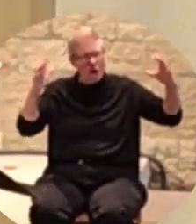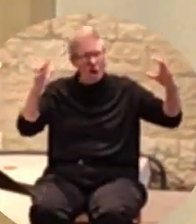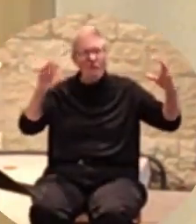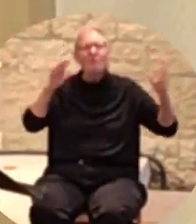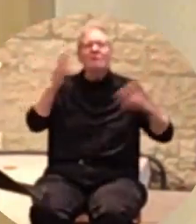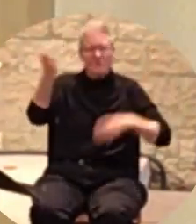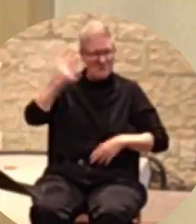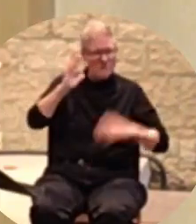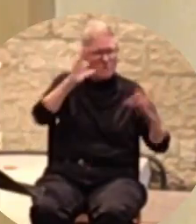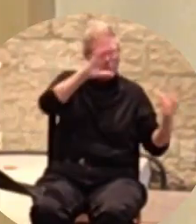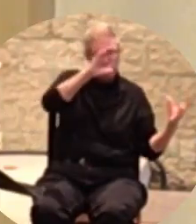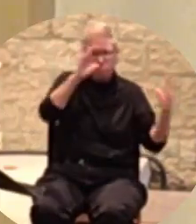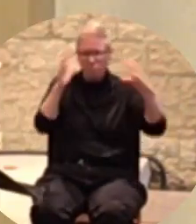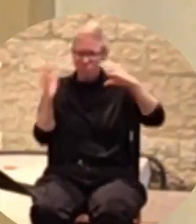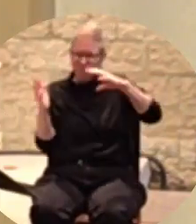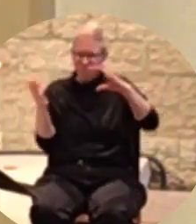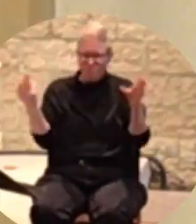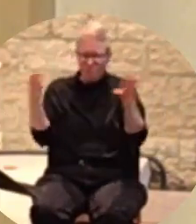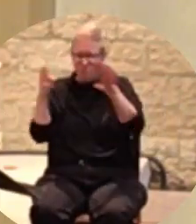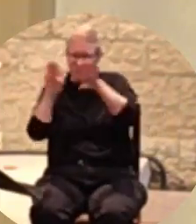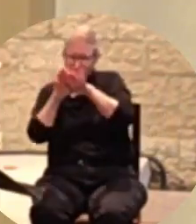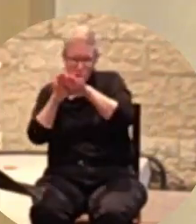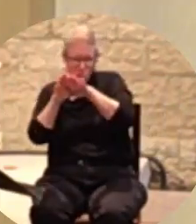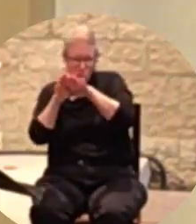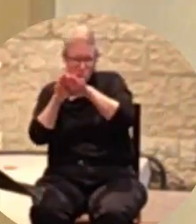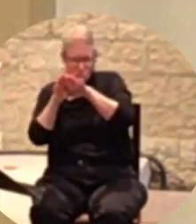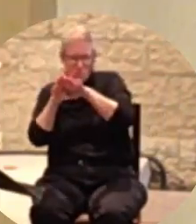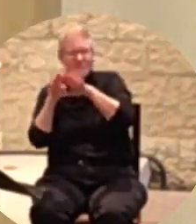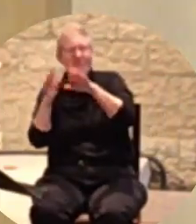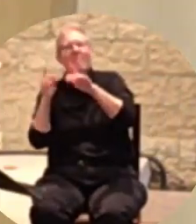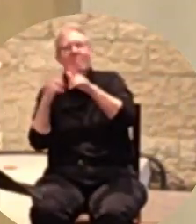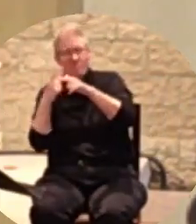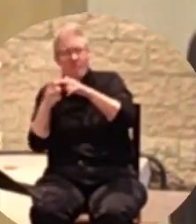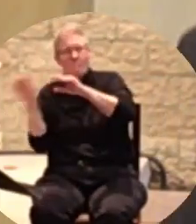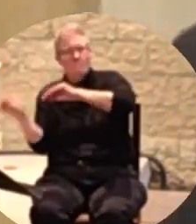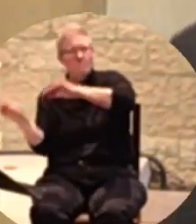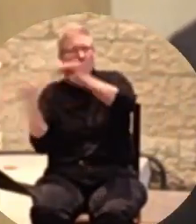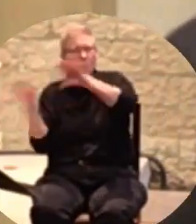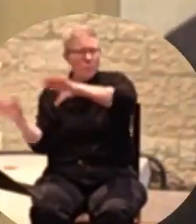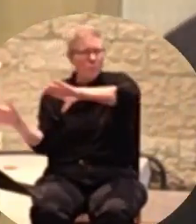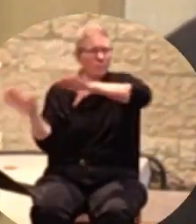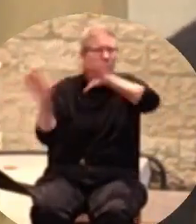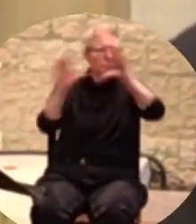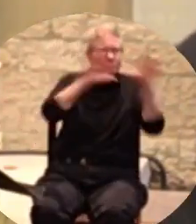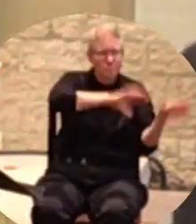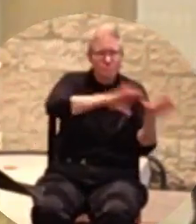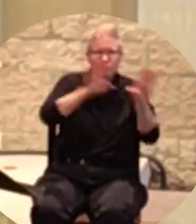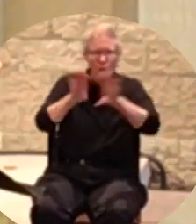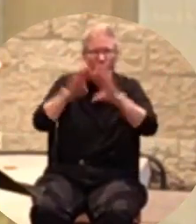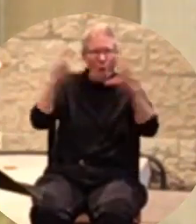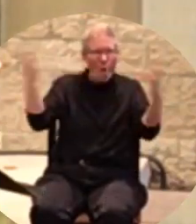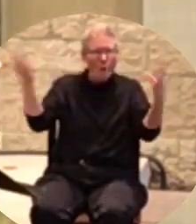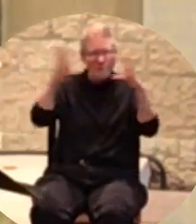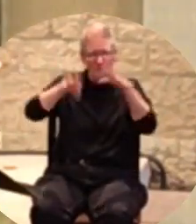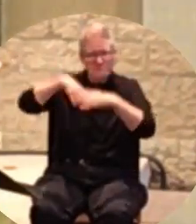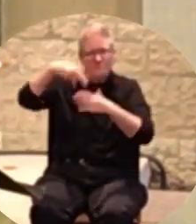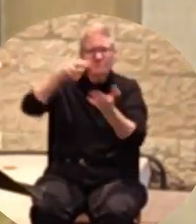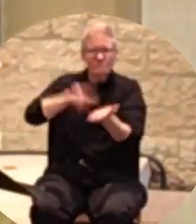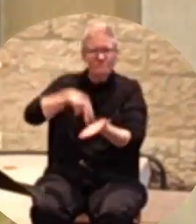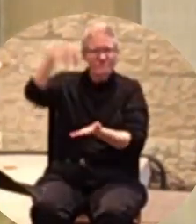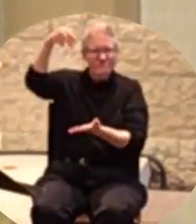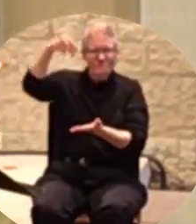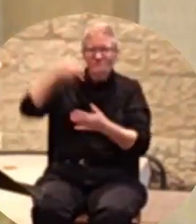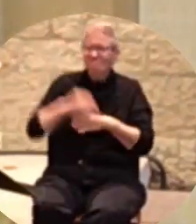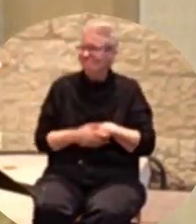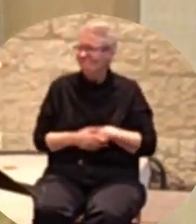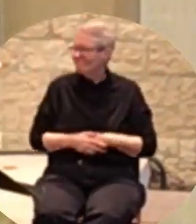that had supposedly covered this tomb. So often what we want to do, my dear friends, is we want to jump. We